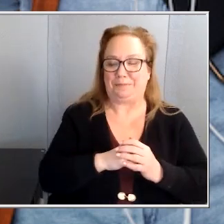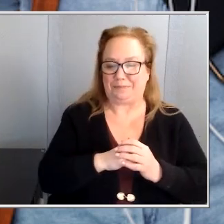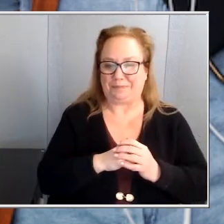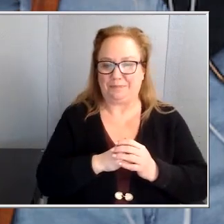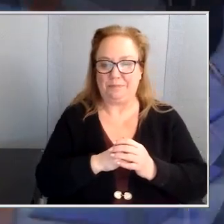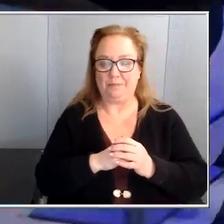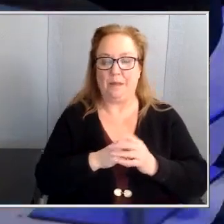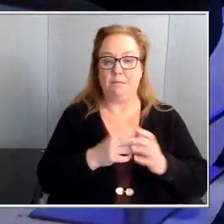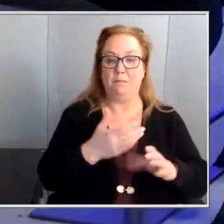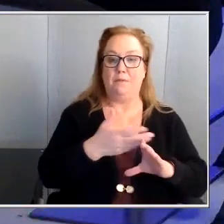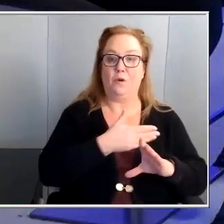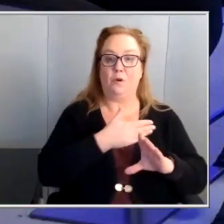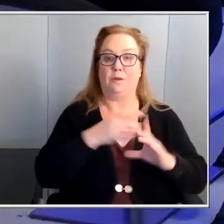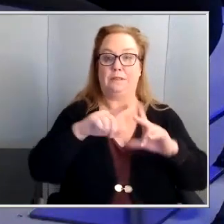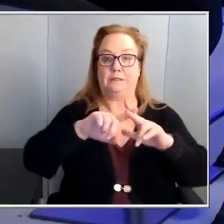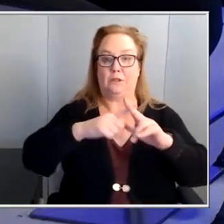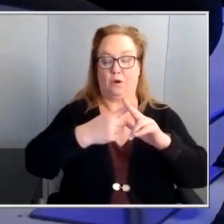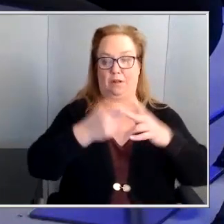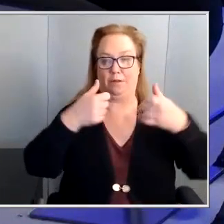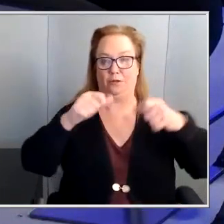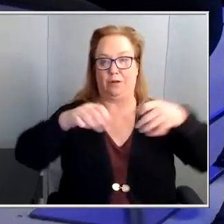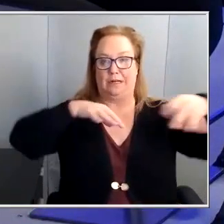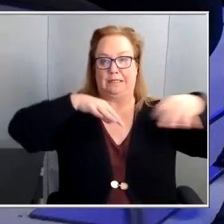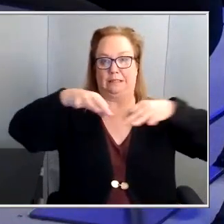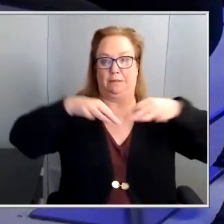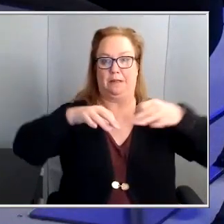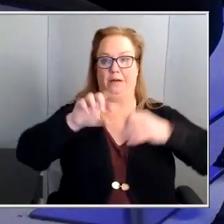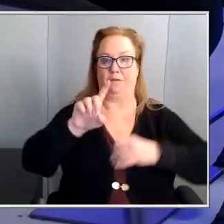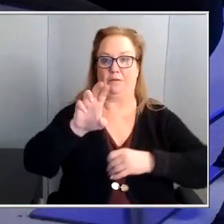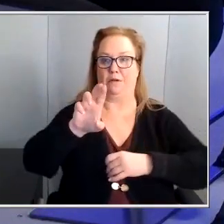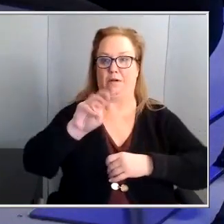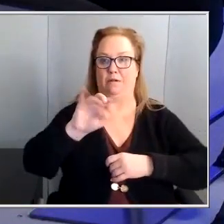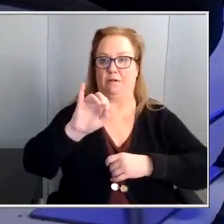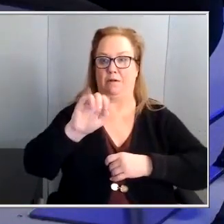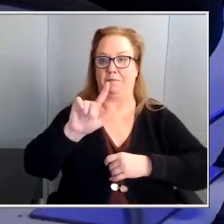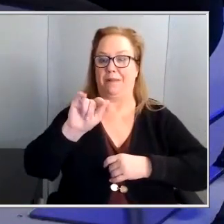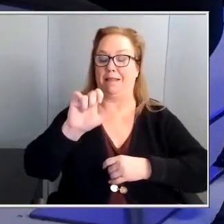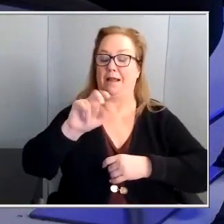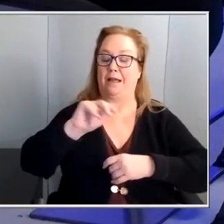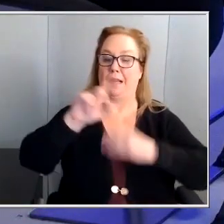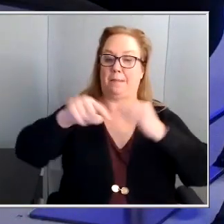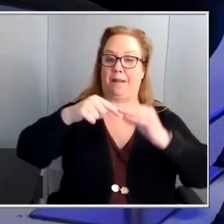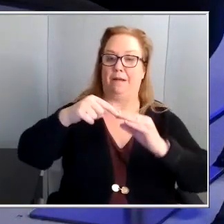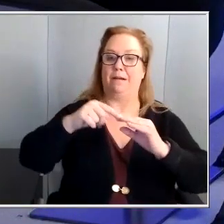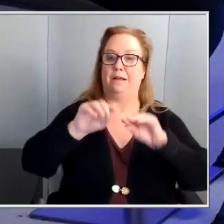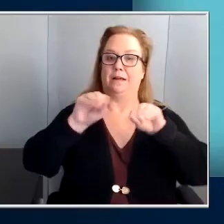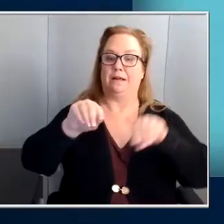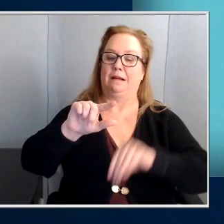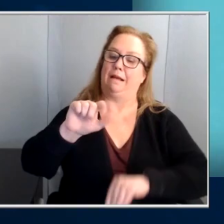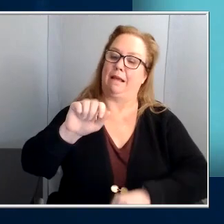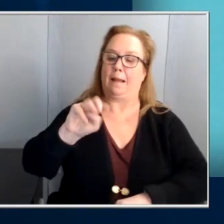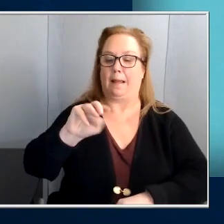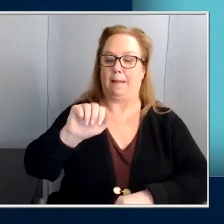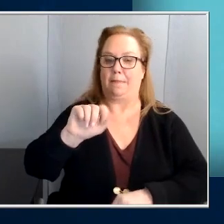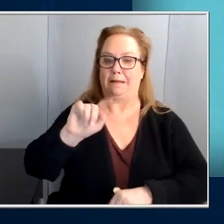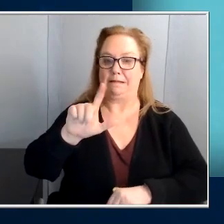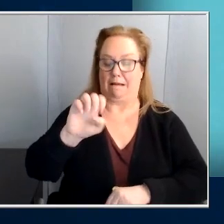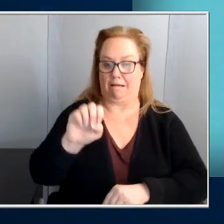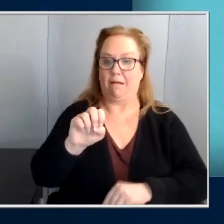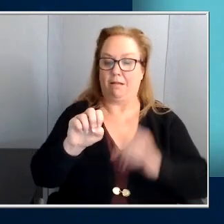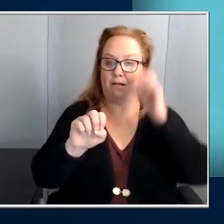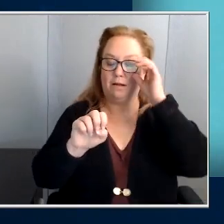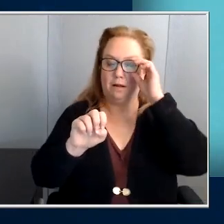me explain, or try to explain with the help of Dr. Milligan, a little bit about this device called a GammaTile. Once